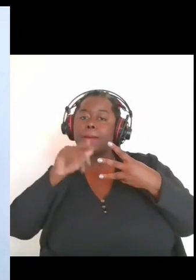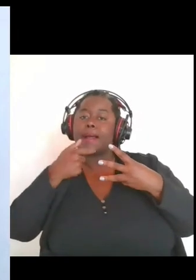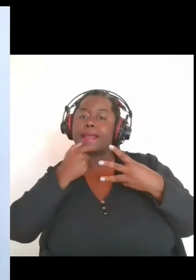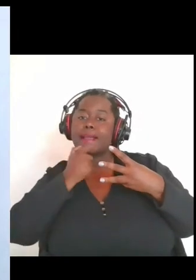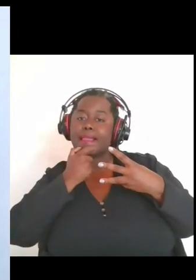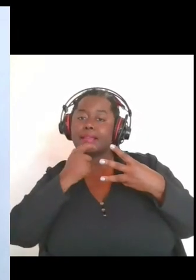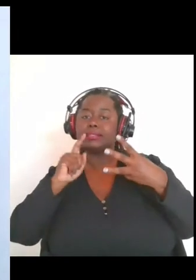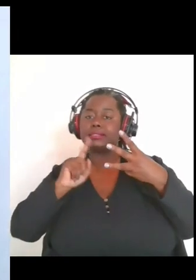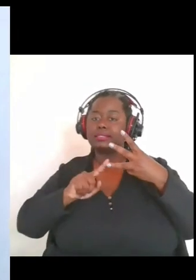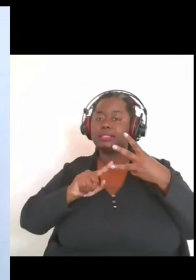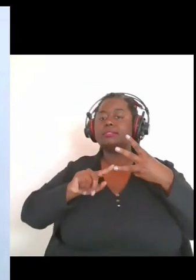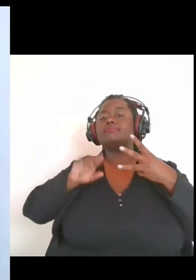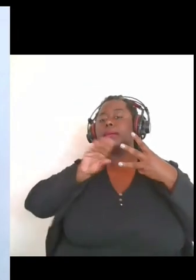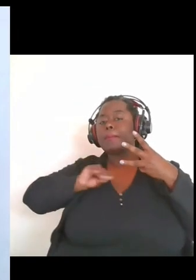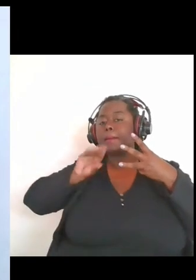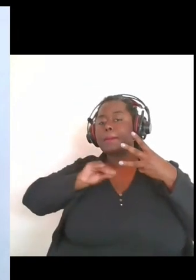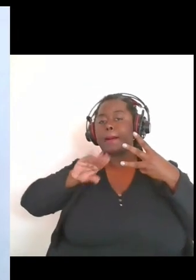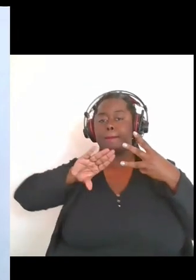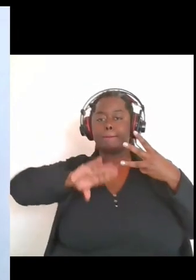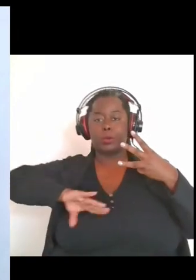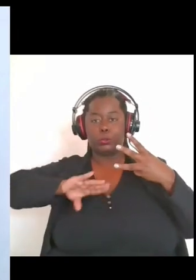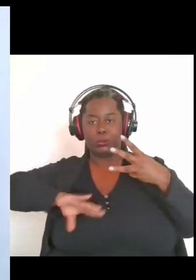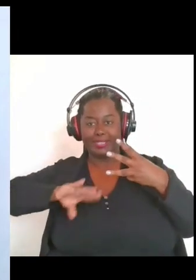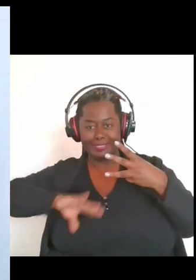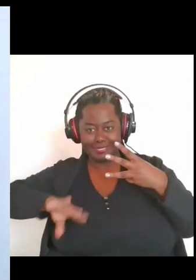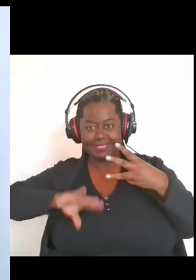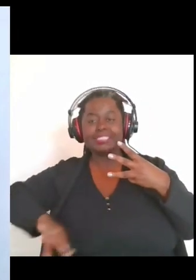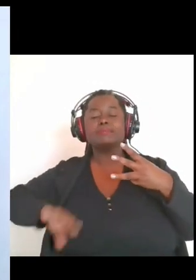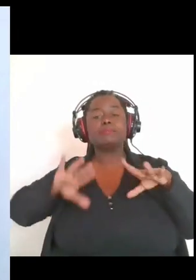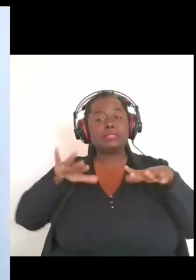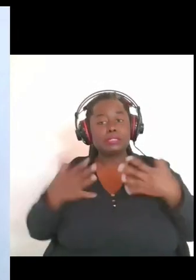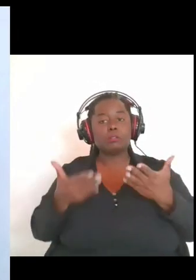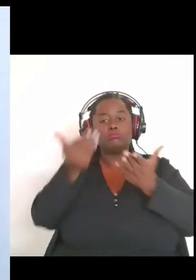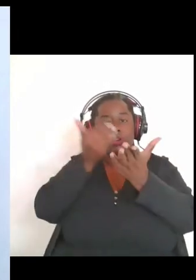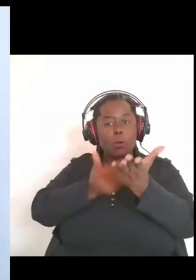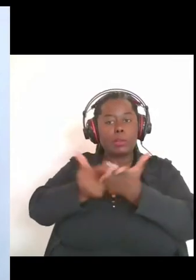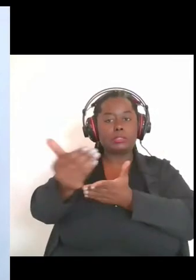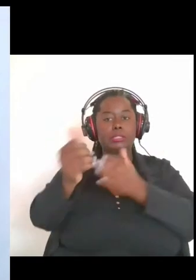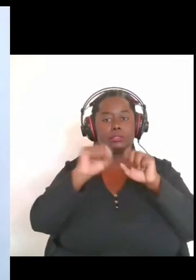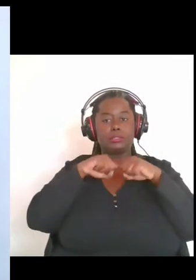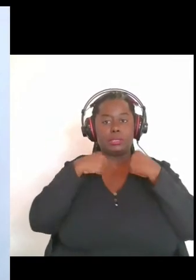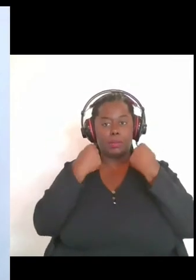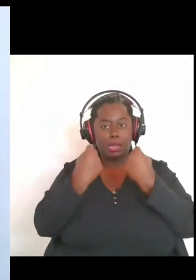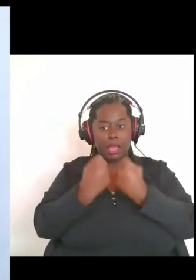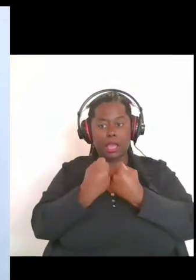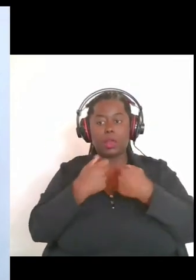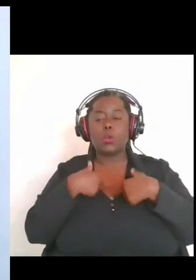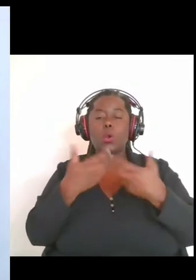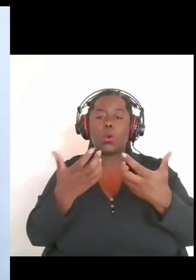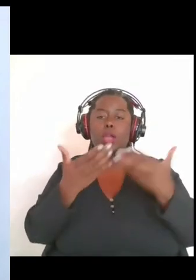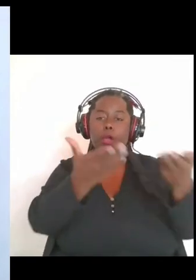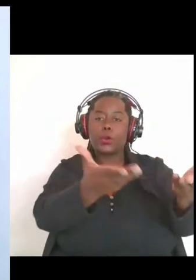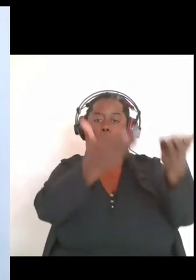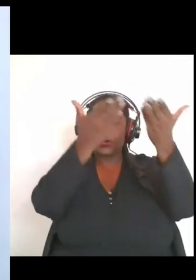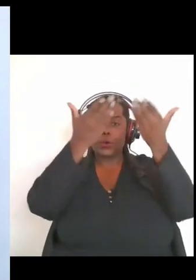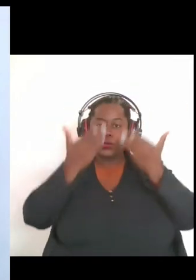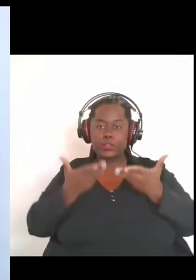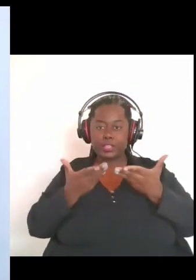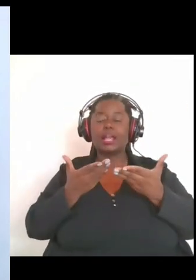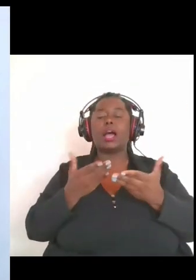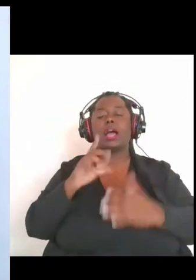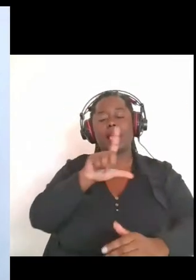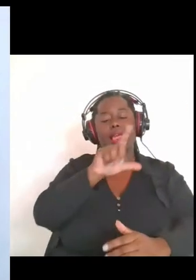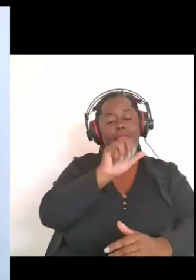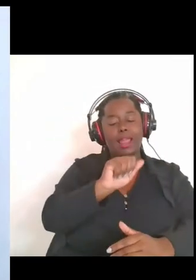people in Portuguese or in English so now to open the first